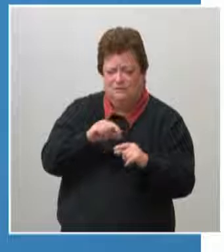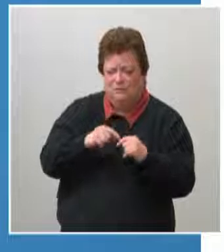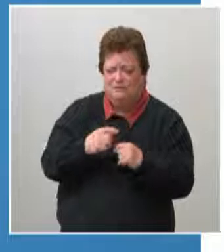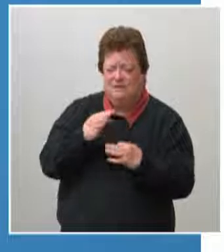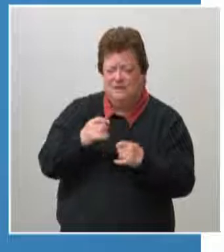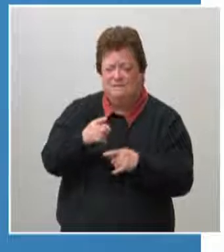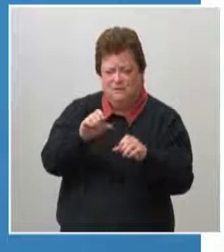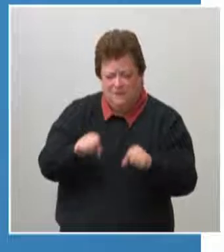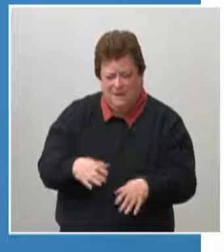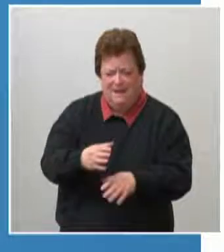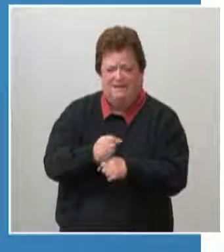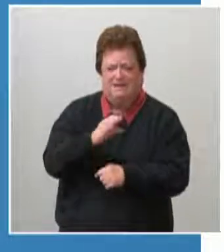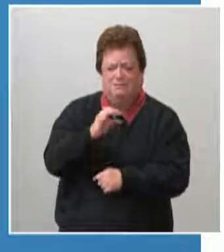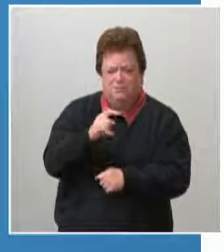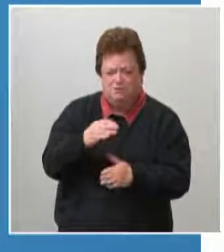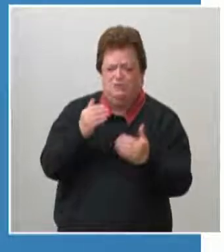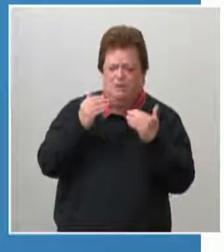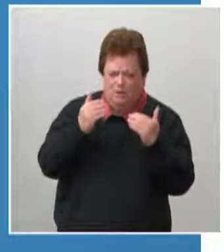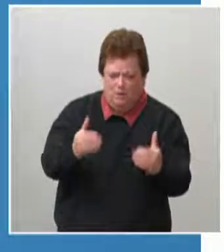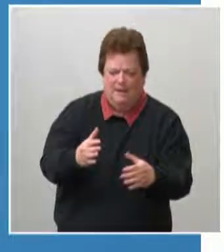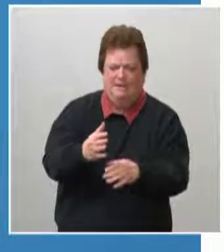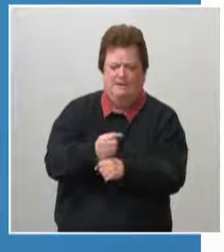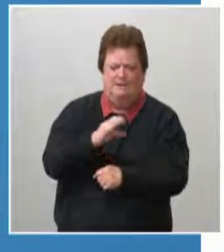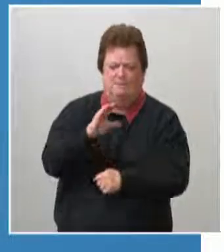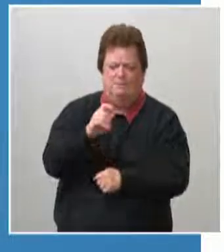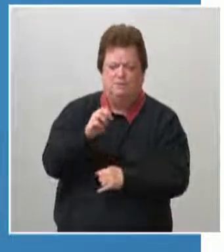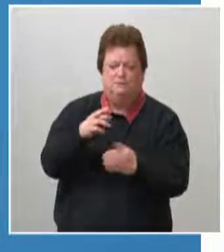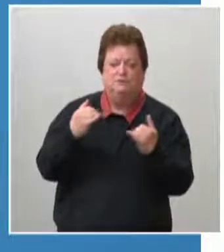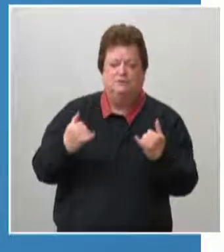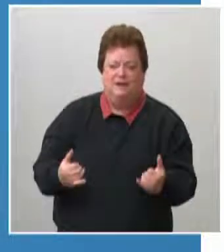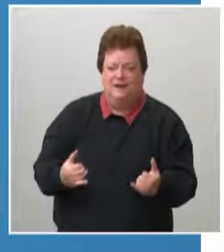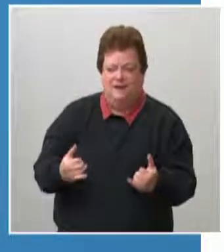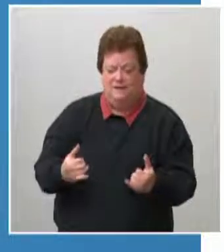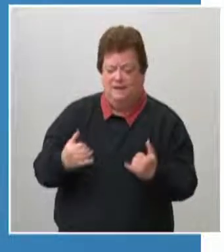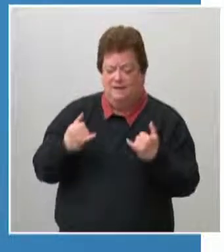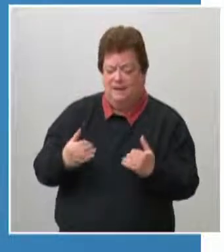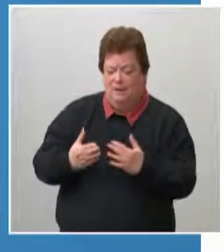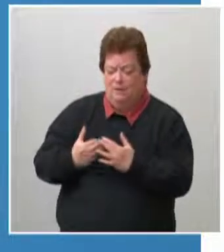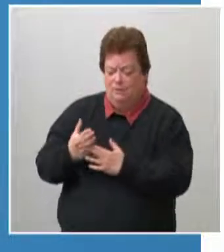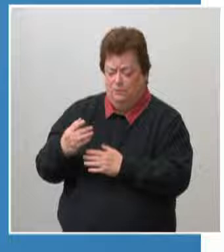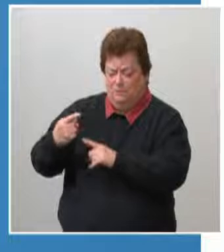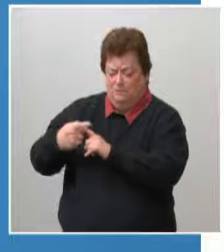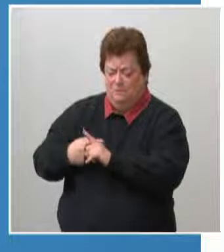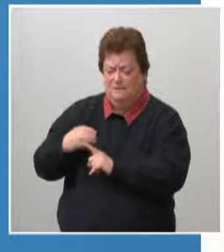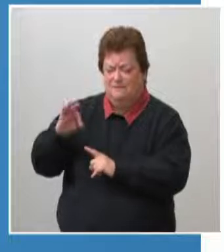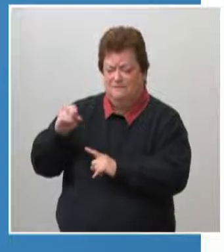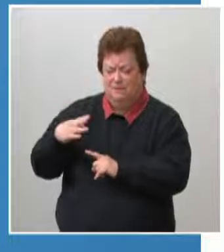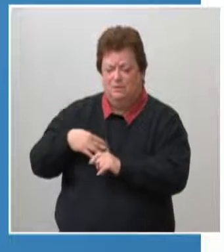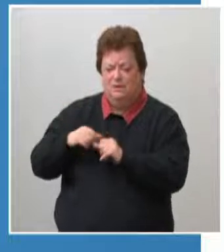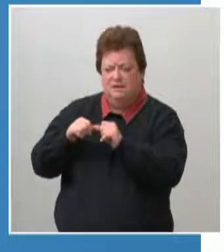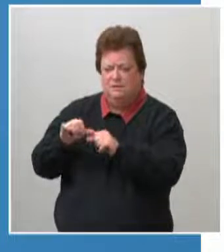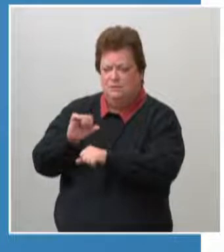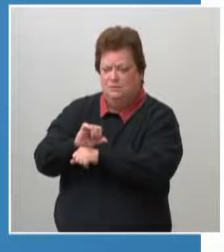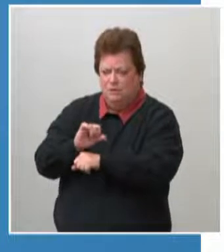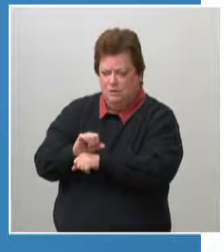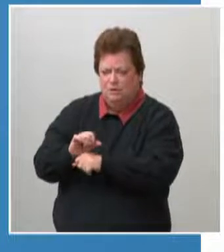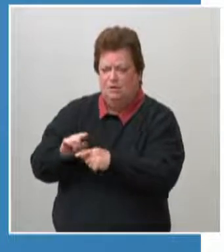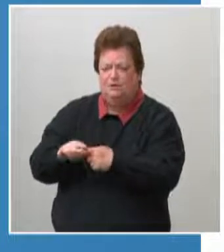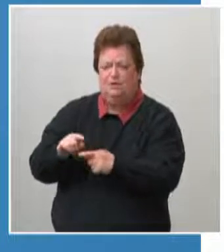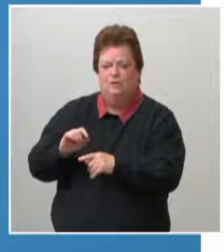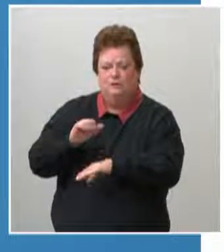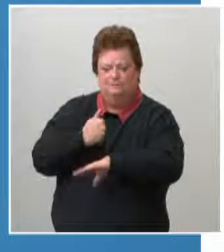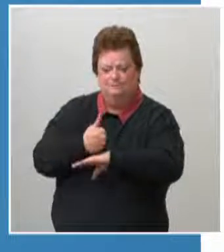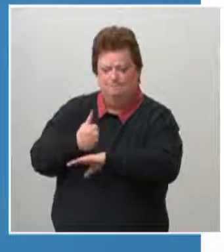don't delay, get your booster dose now. And throughout the month of February, we will continue to work with partners to host